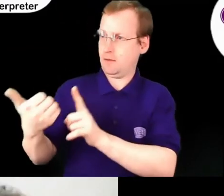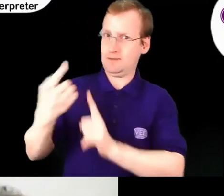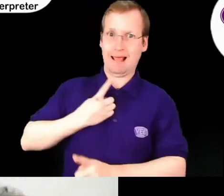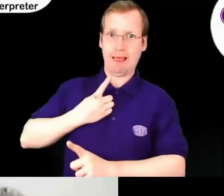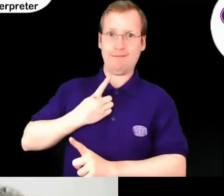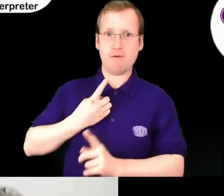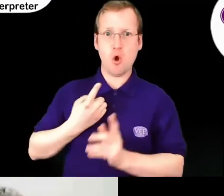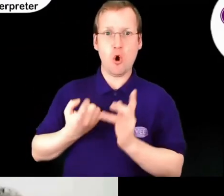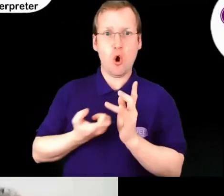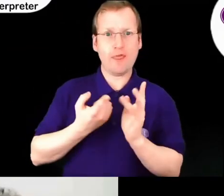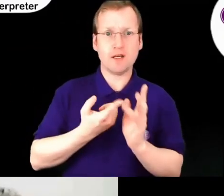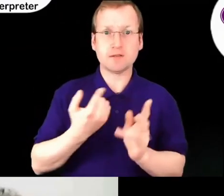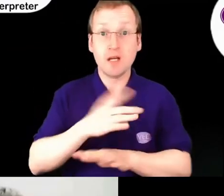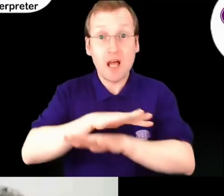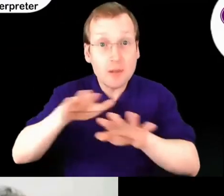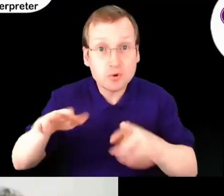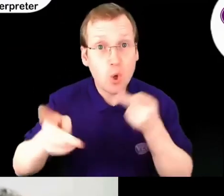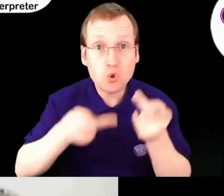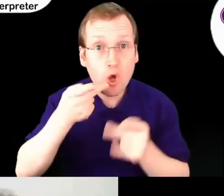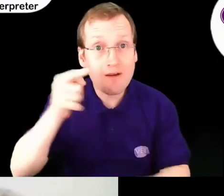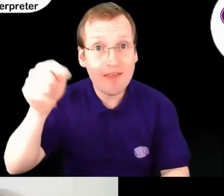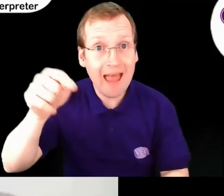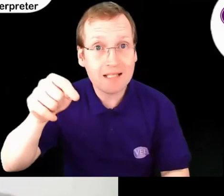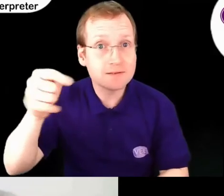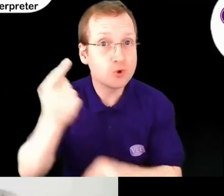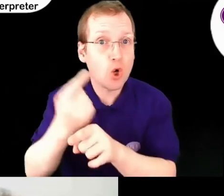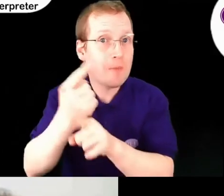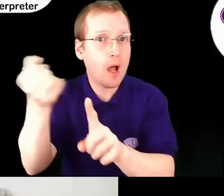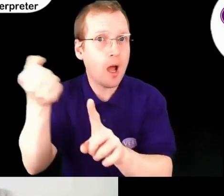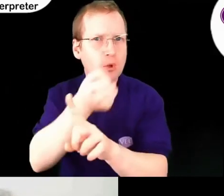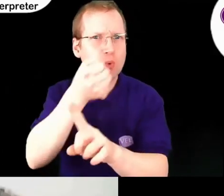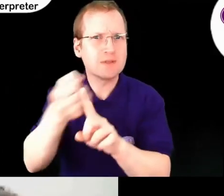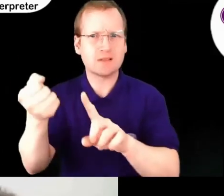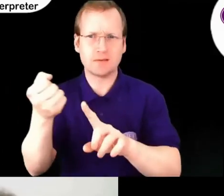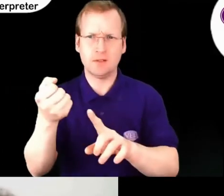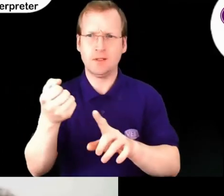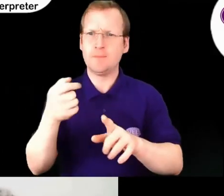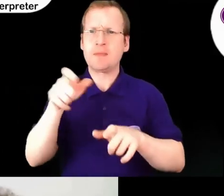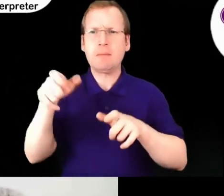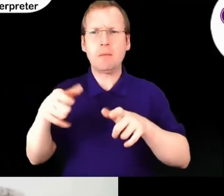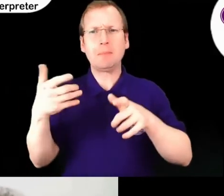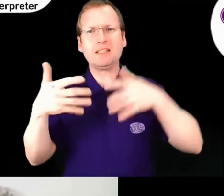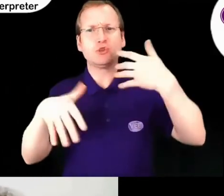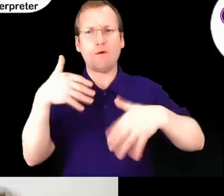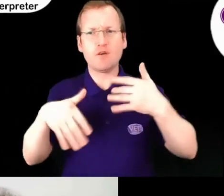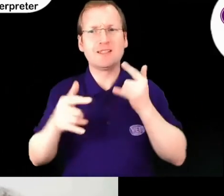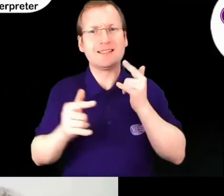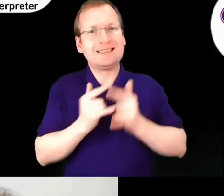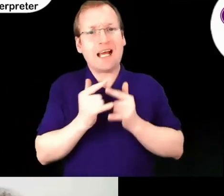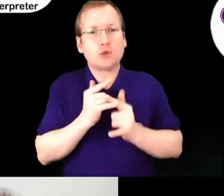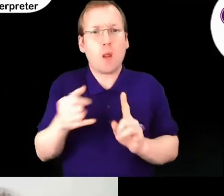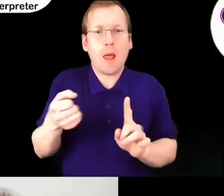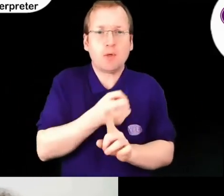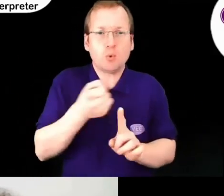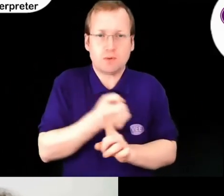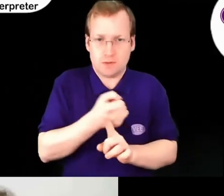And there was no song for it. You know, the number of people who suffer from sexual abuse, particularly as